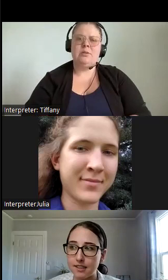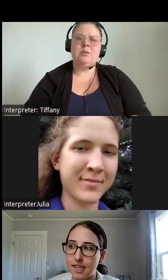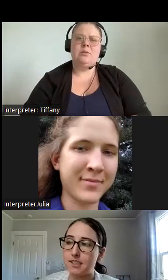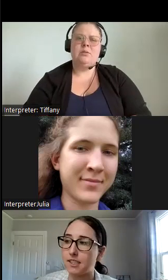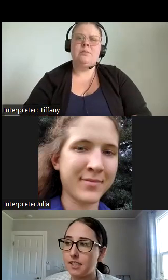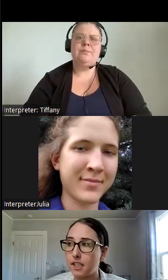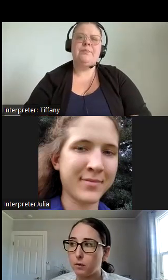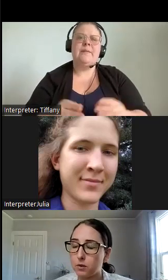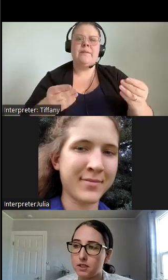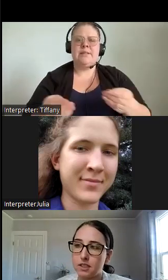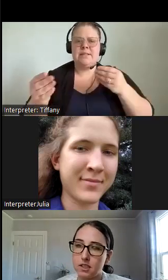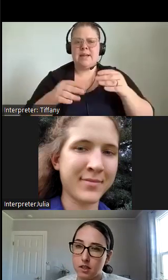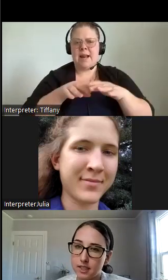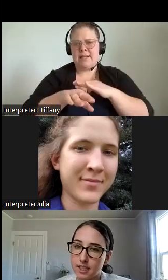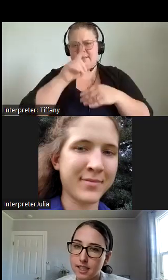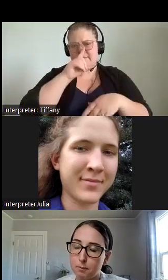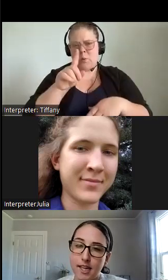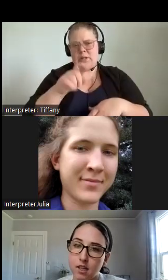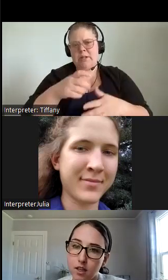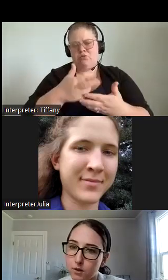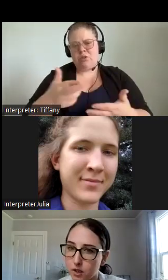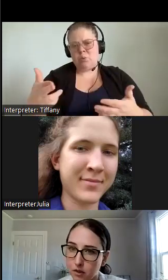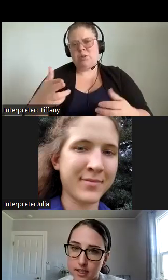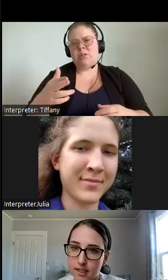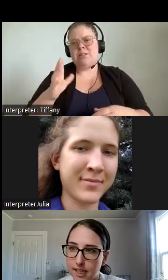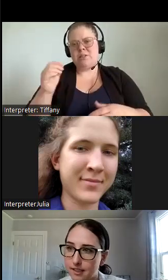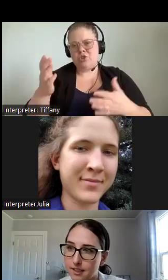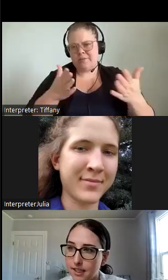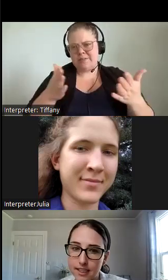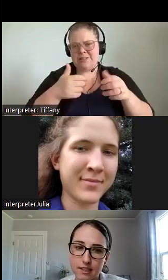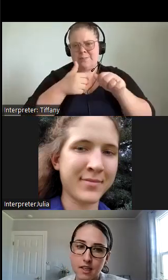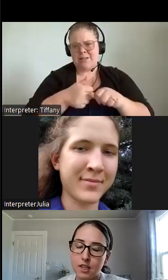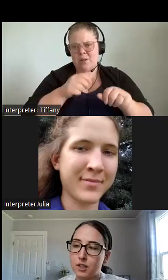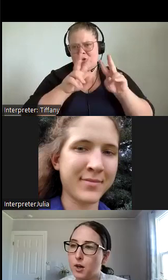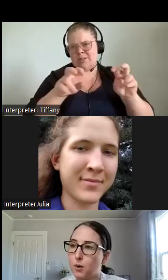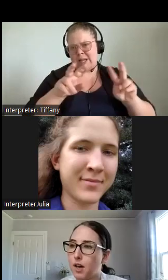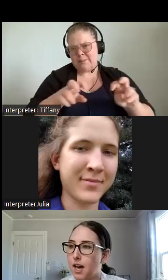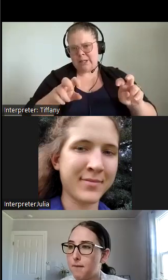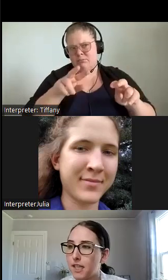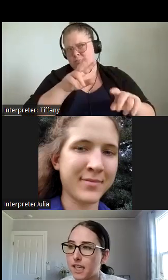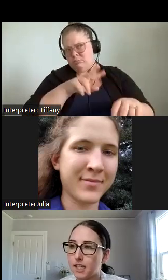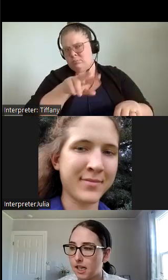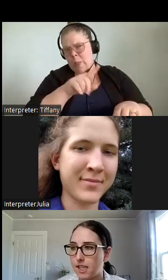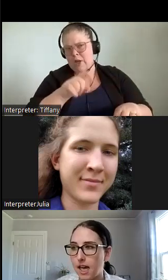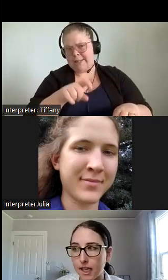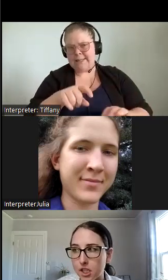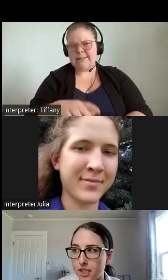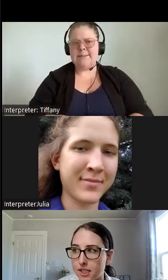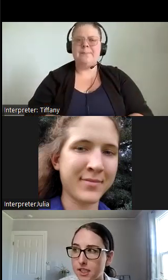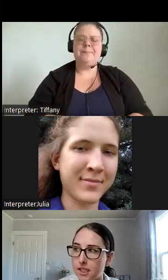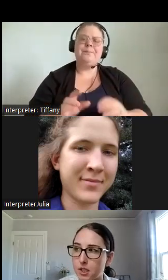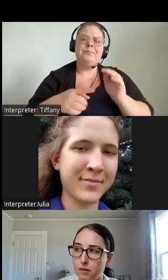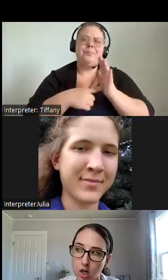facilitating access to needed resources and services based on those screened and assessed needs. So things like conducting